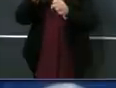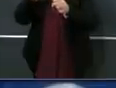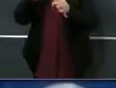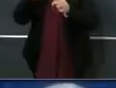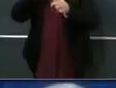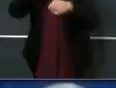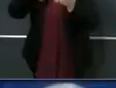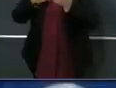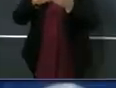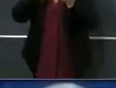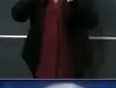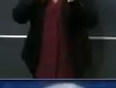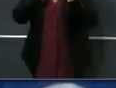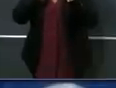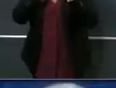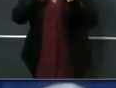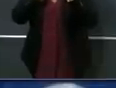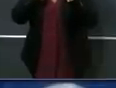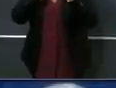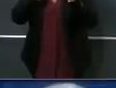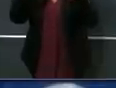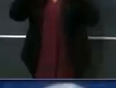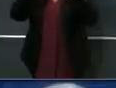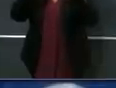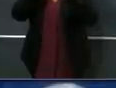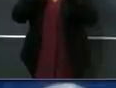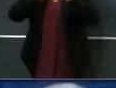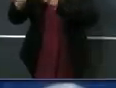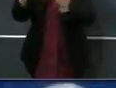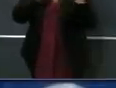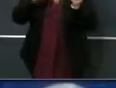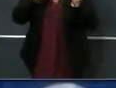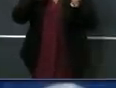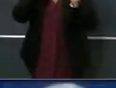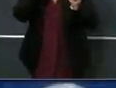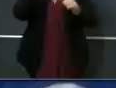this pandemic, but more broadly, decades in the making,